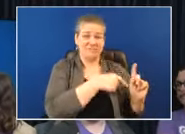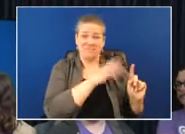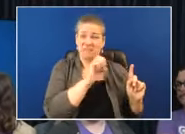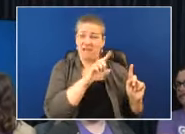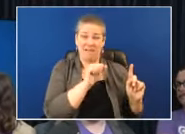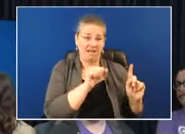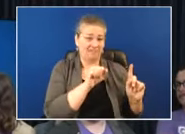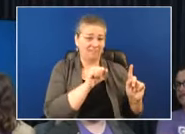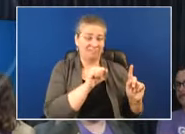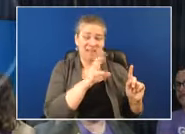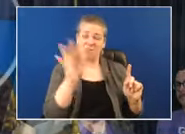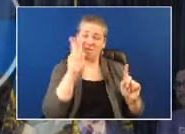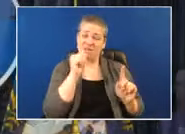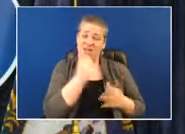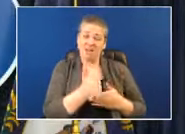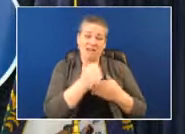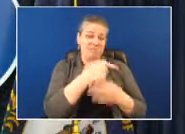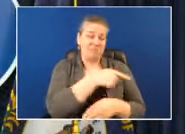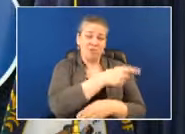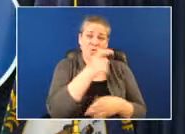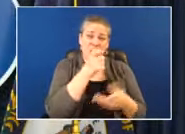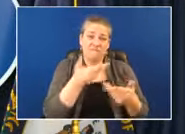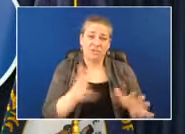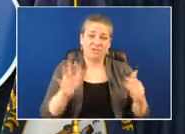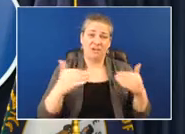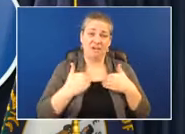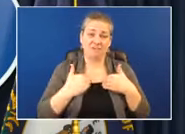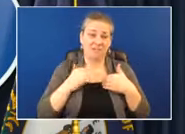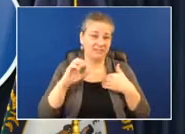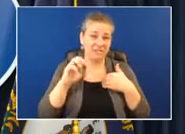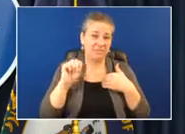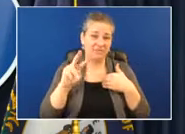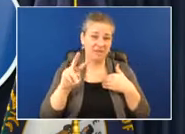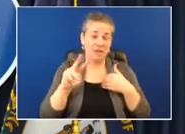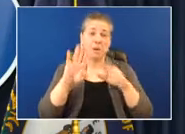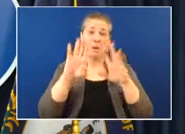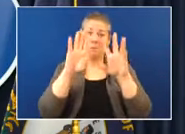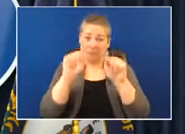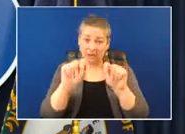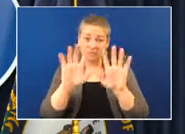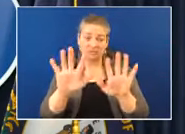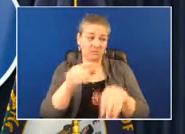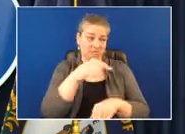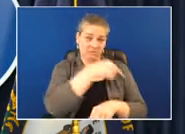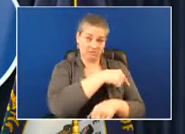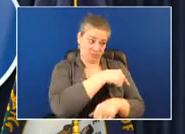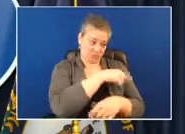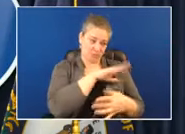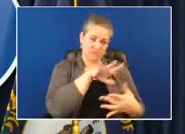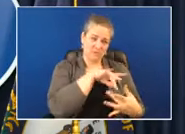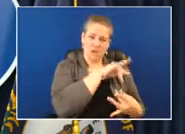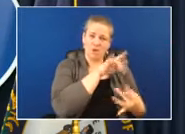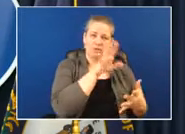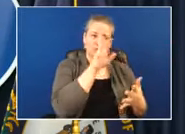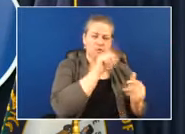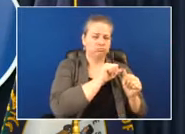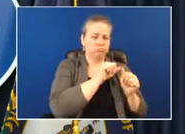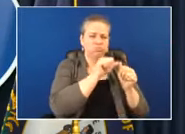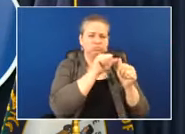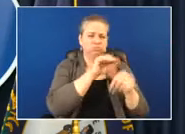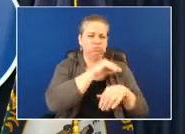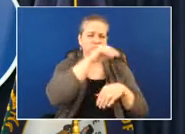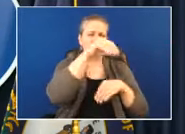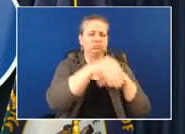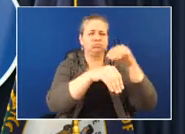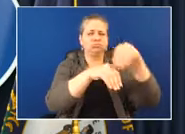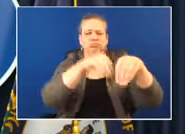But it just may be that her spirit will be living on inside of other little ones who